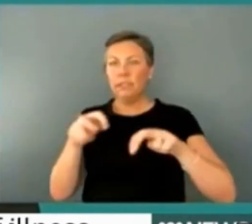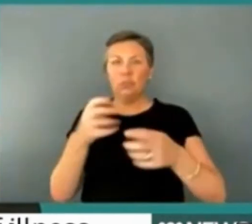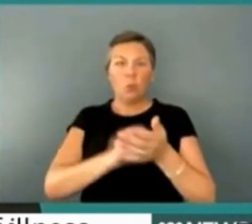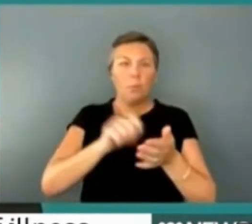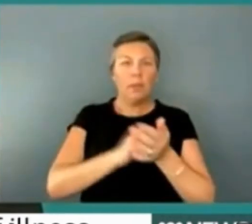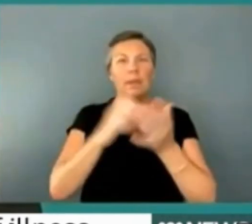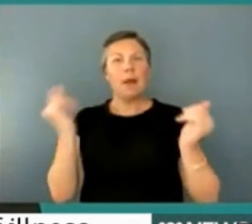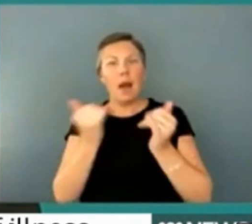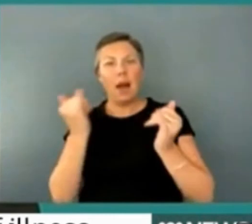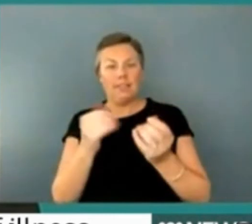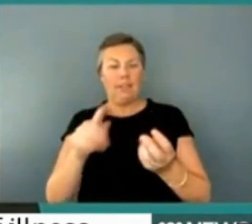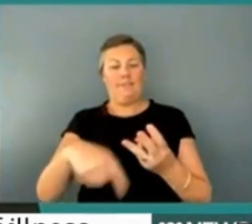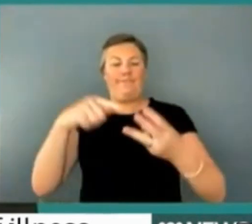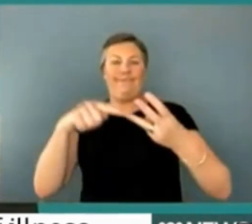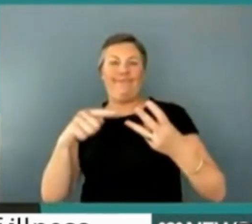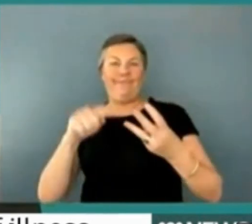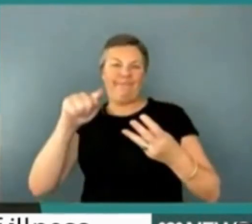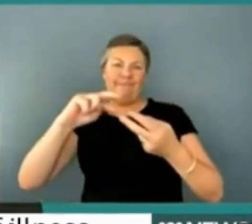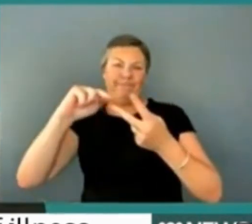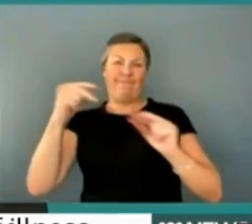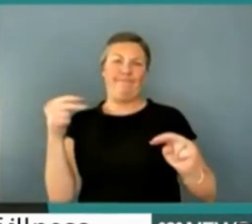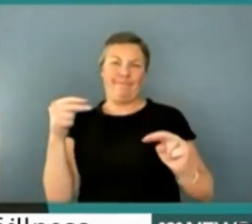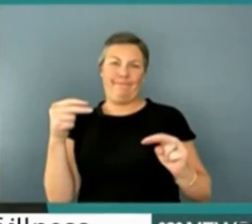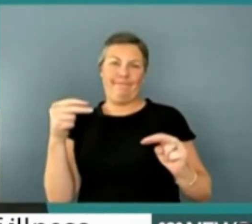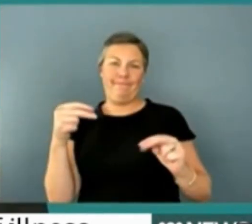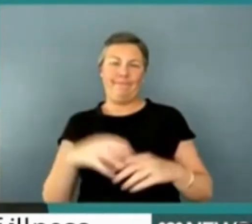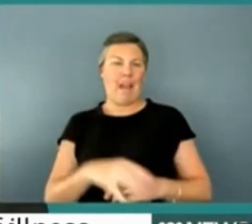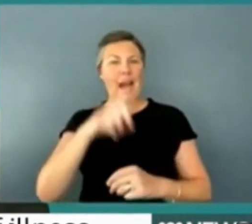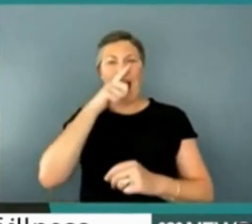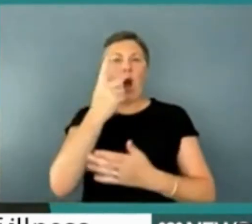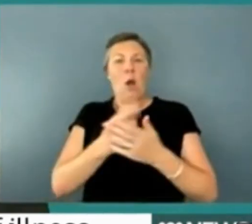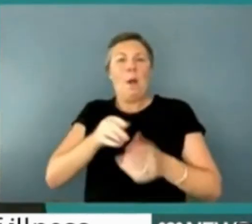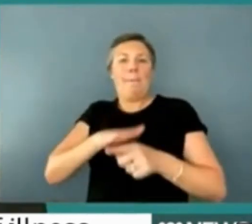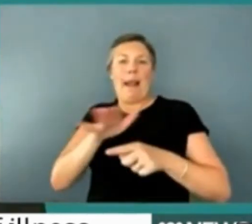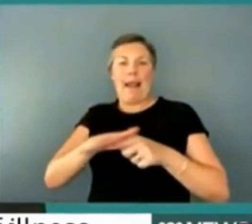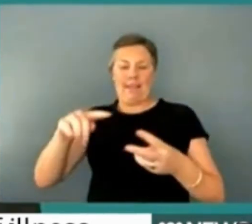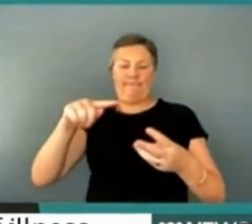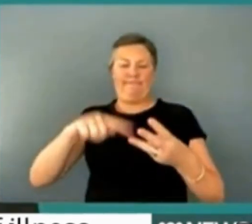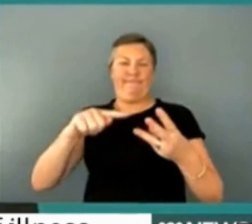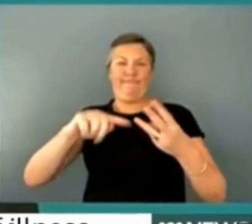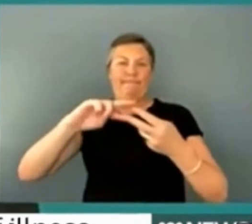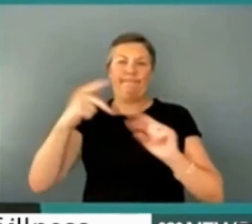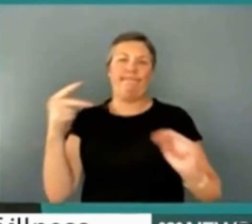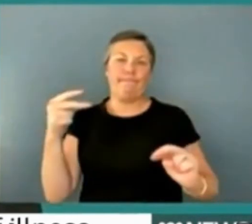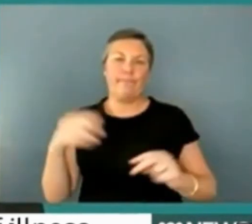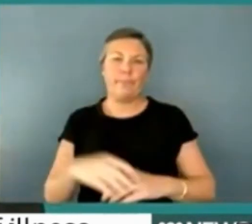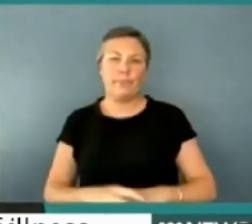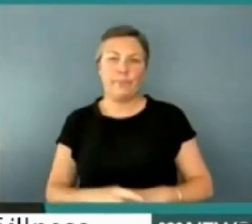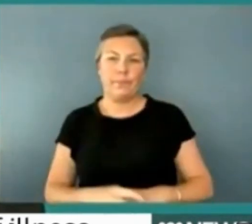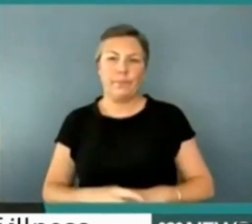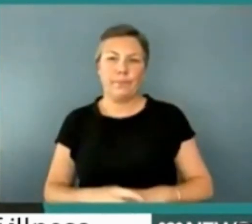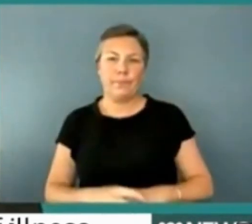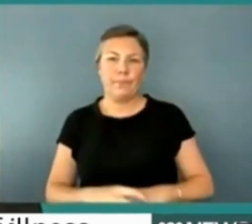that's what needs to be looked at. In terms of, and then I'll come back to the fact that we have 14 days